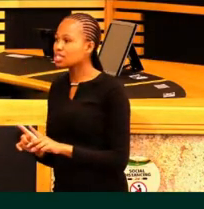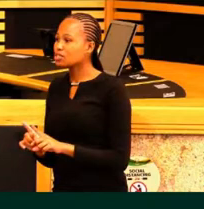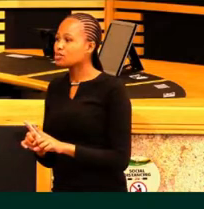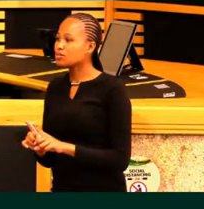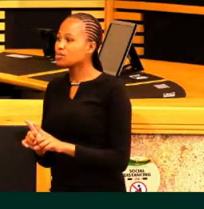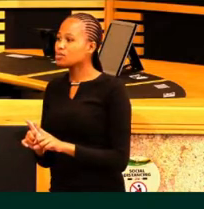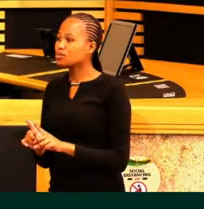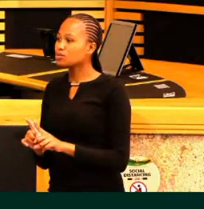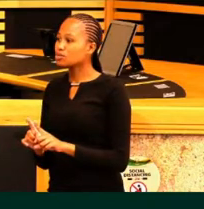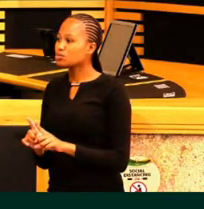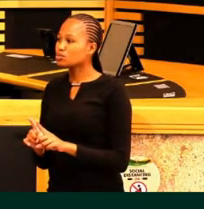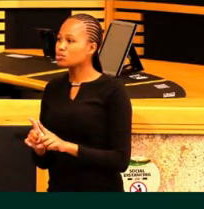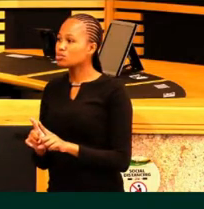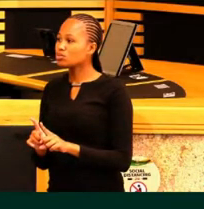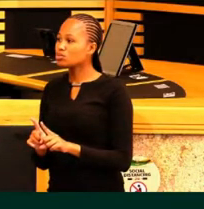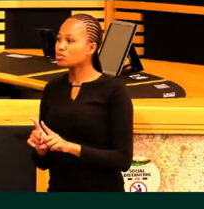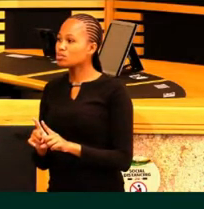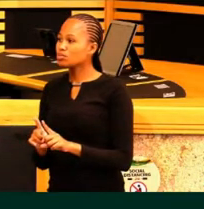Google